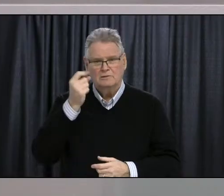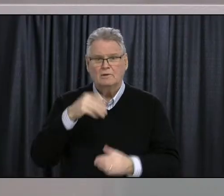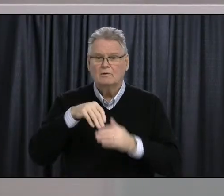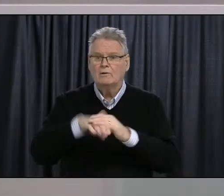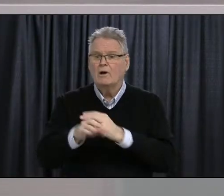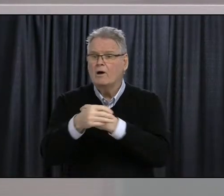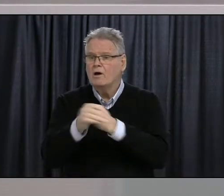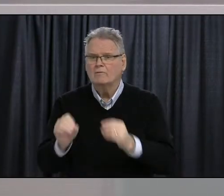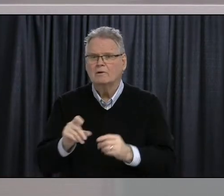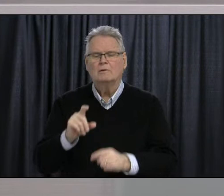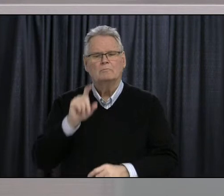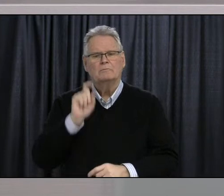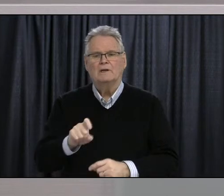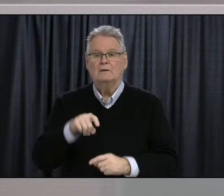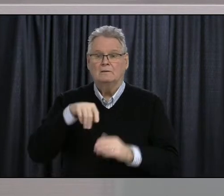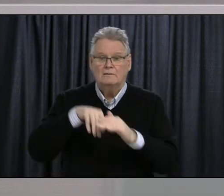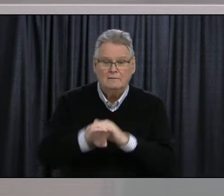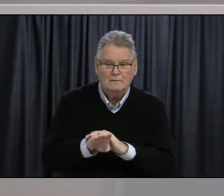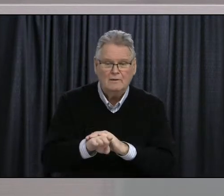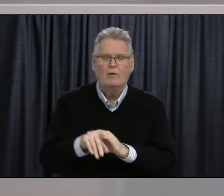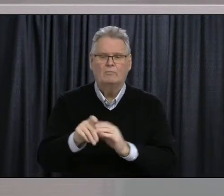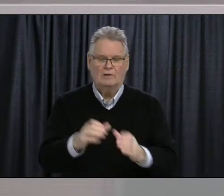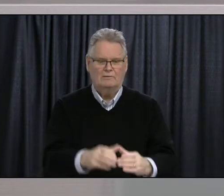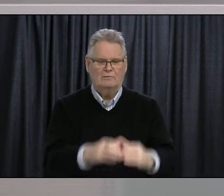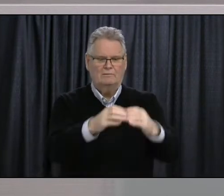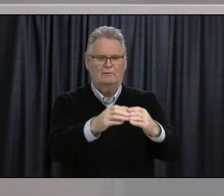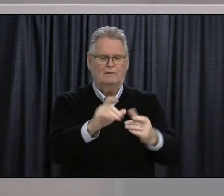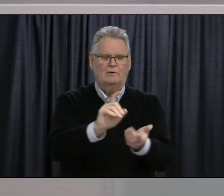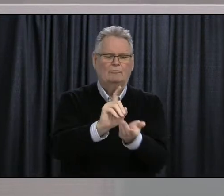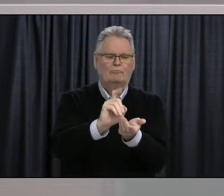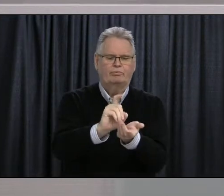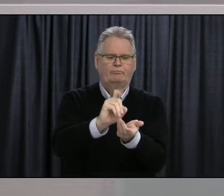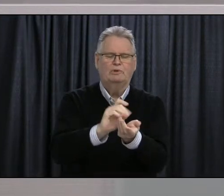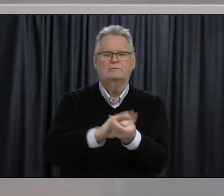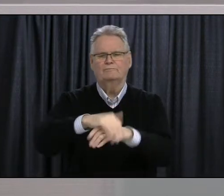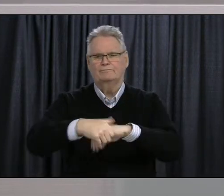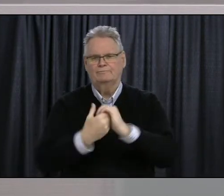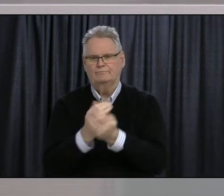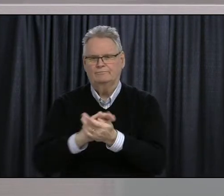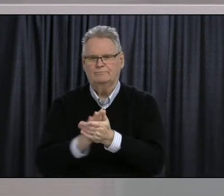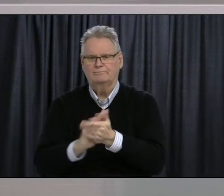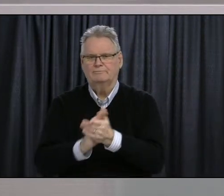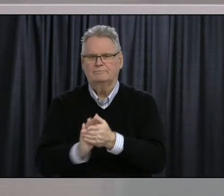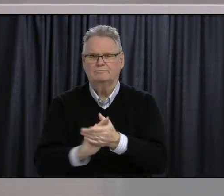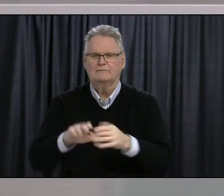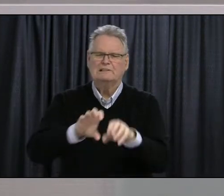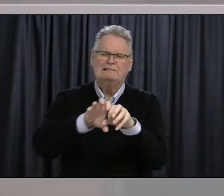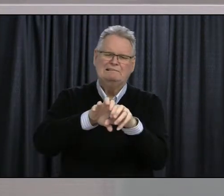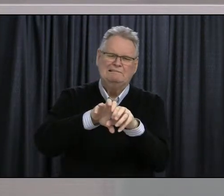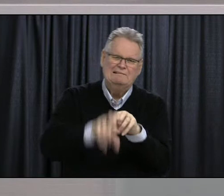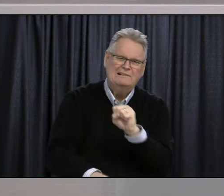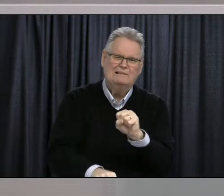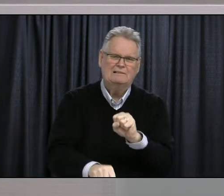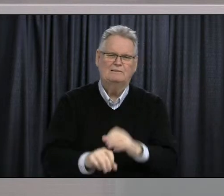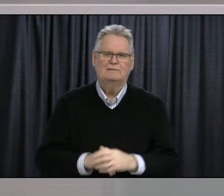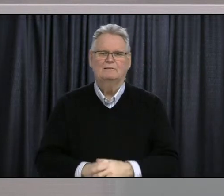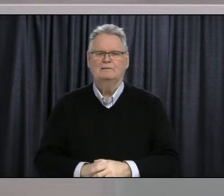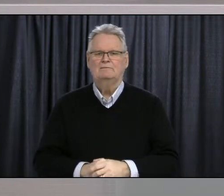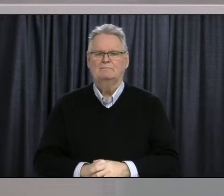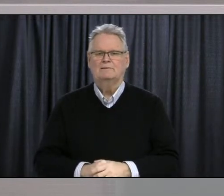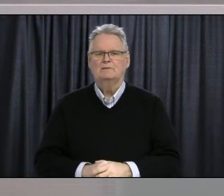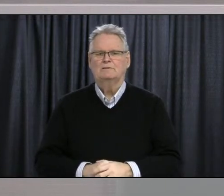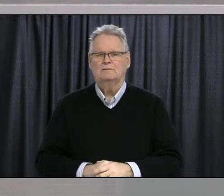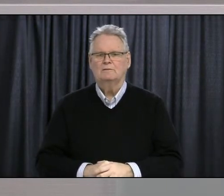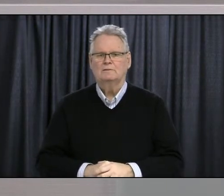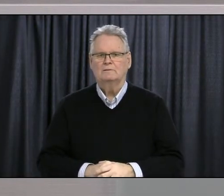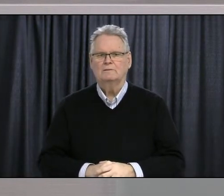Thank you. And as a follow-up, there are many rumors flying around, and I won't ask you a rumor-based question, but